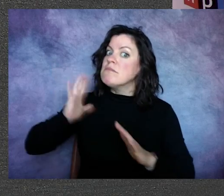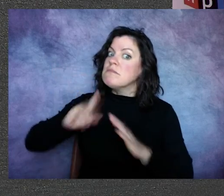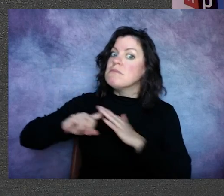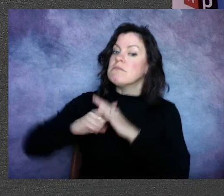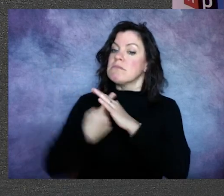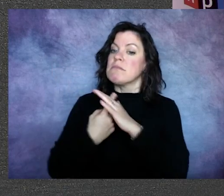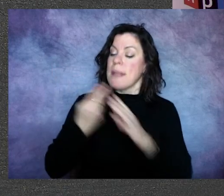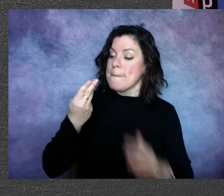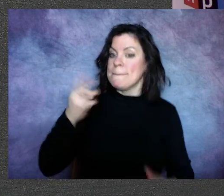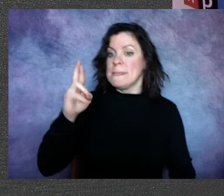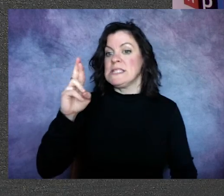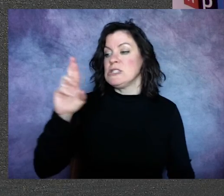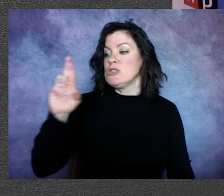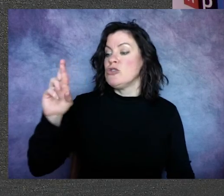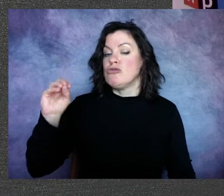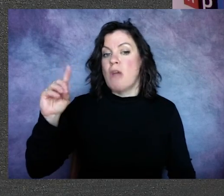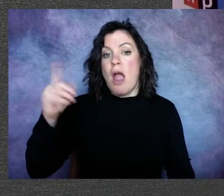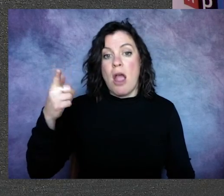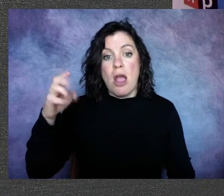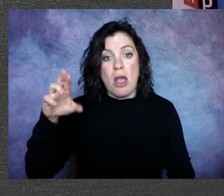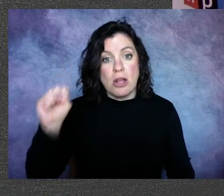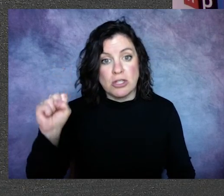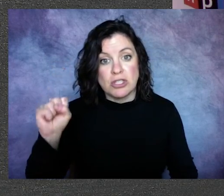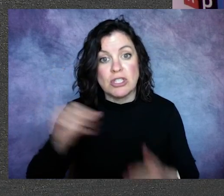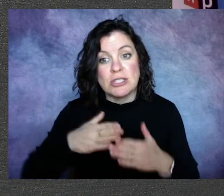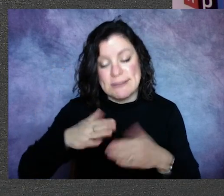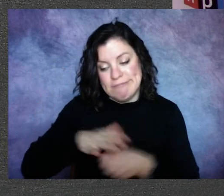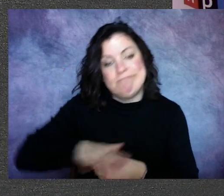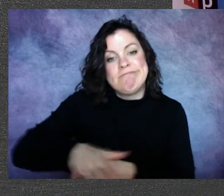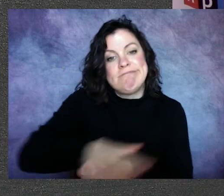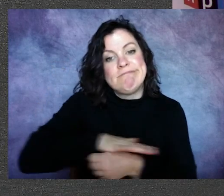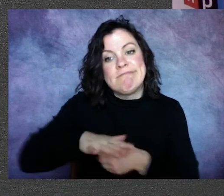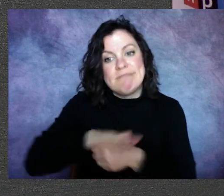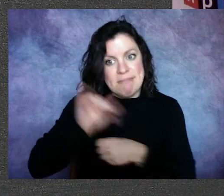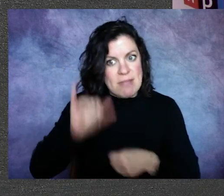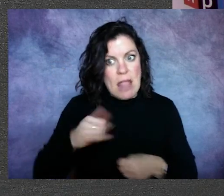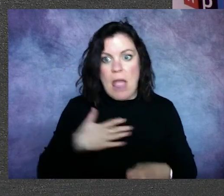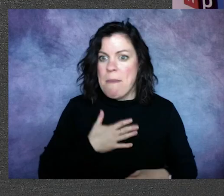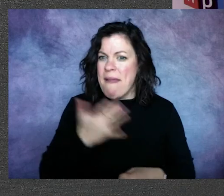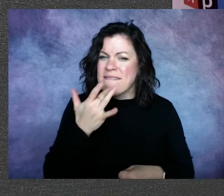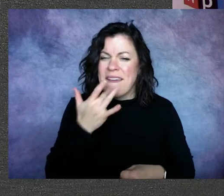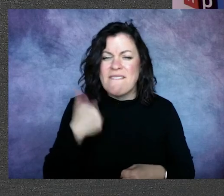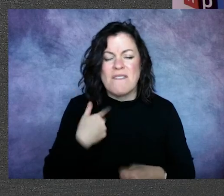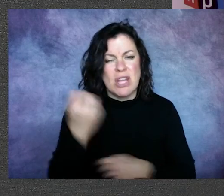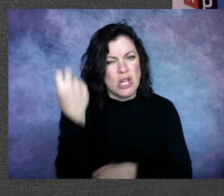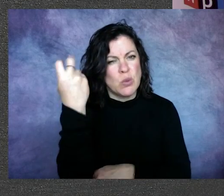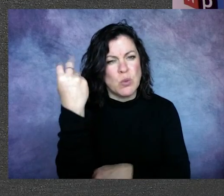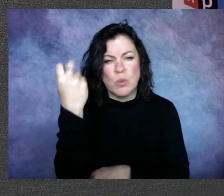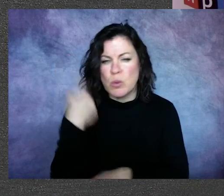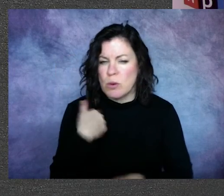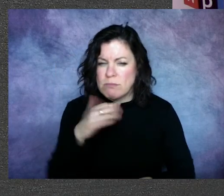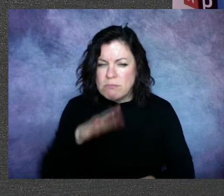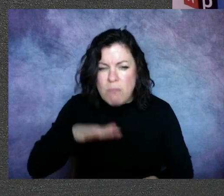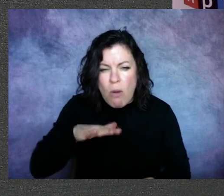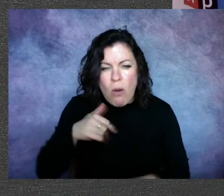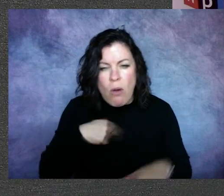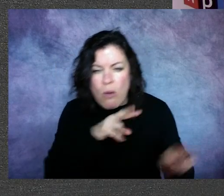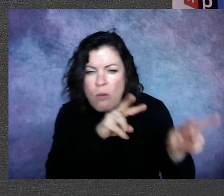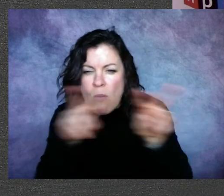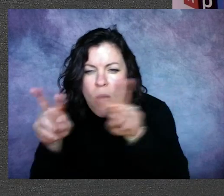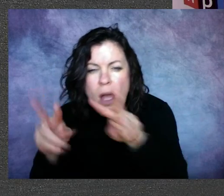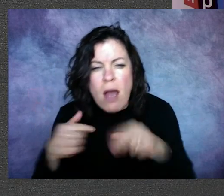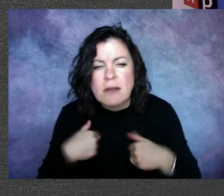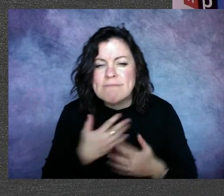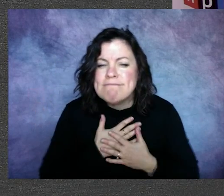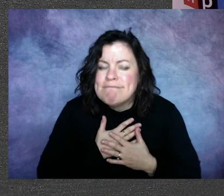to be on Mr. Rogers' Neighborhood, and I used to watch that every day at noon when I was a child. And I loved Daniel